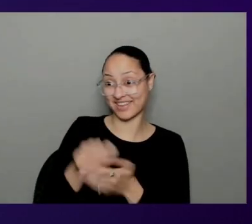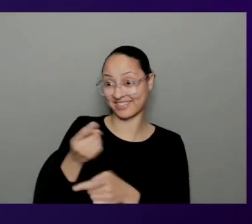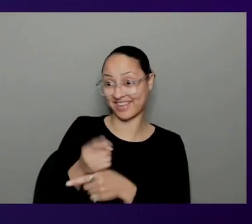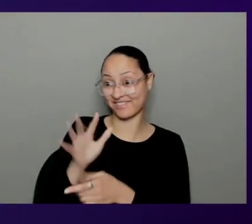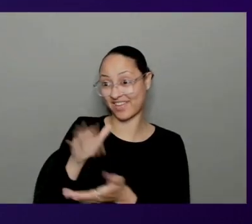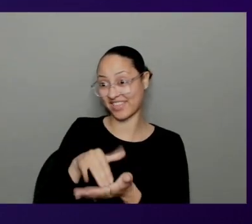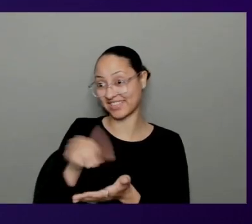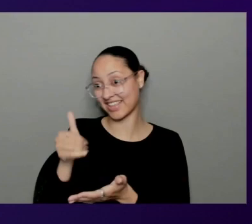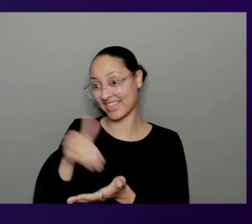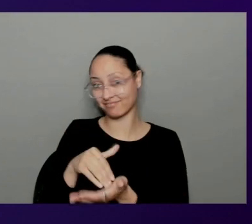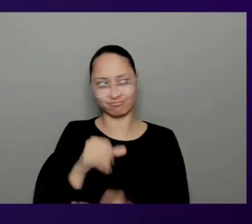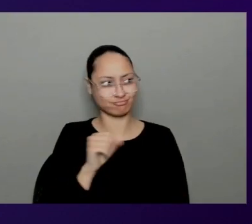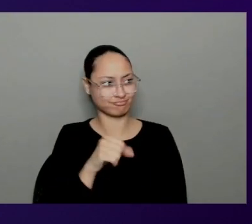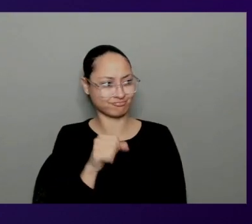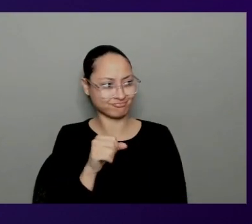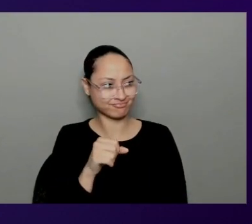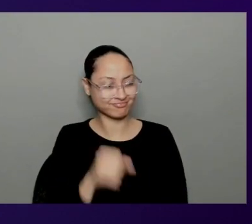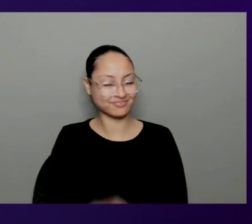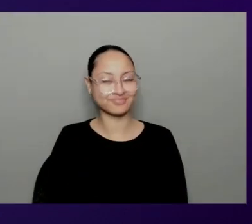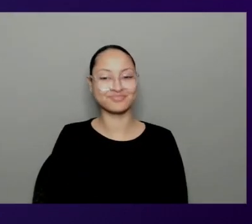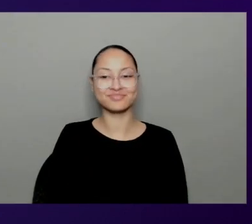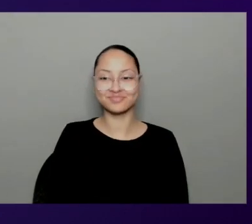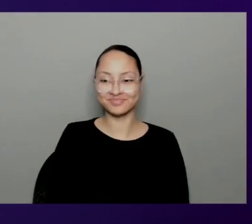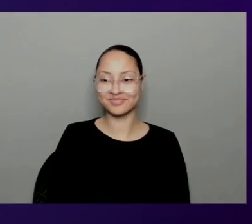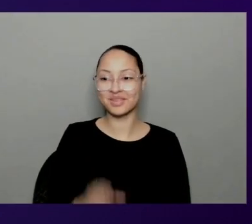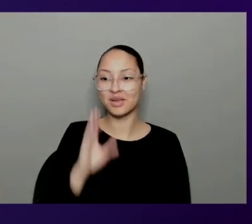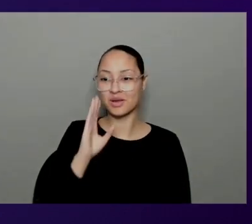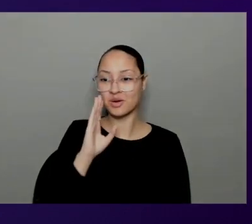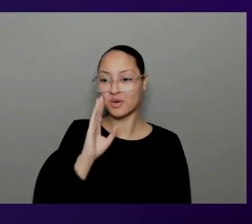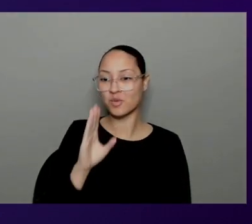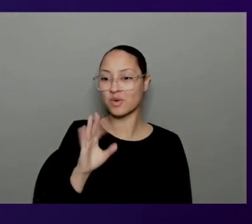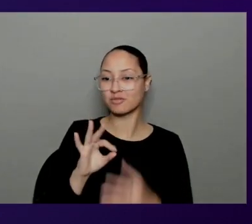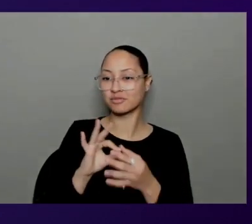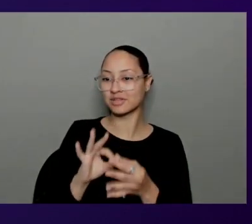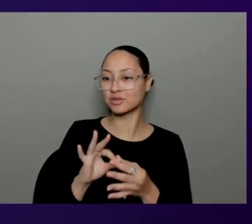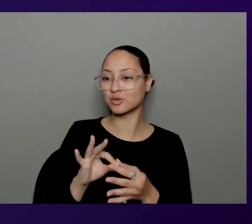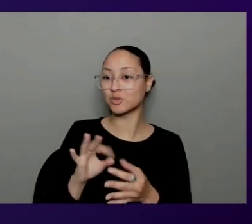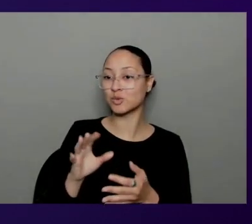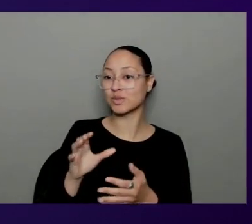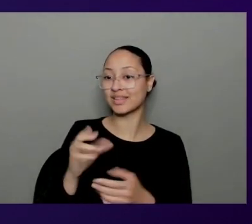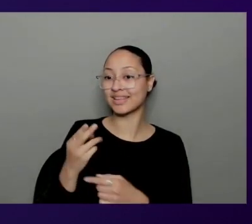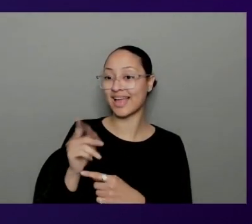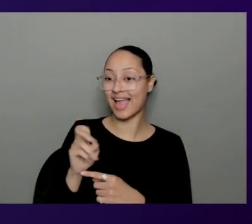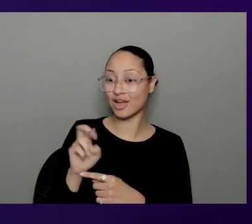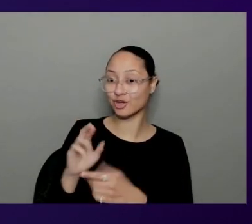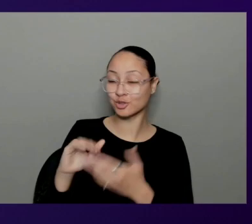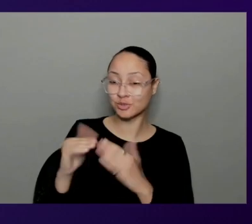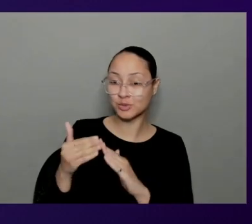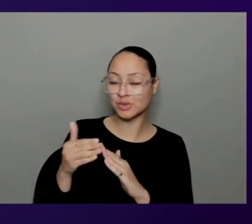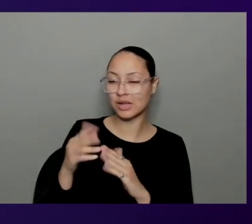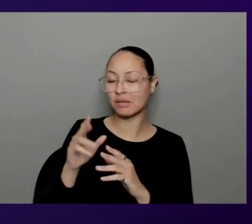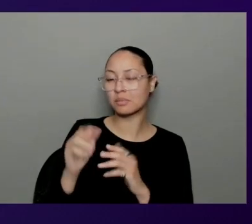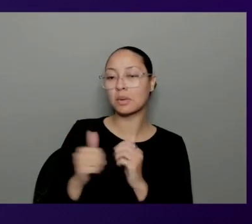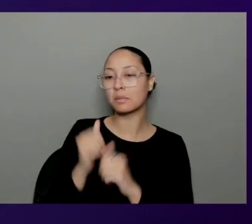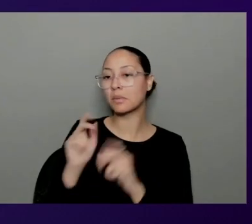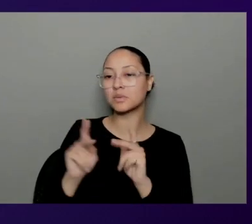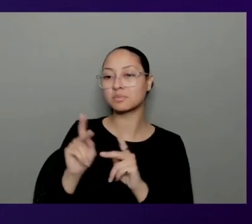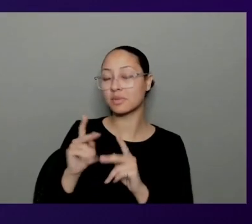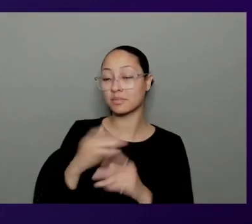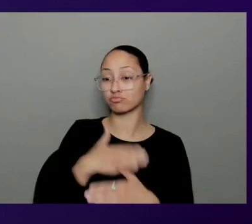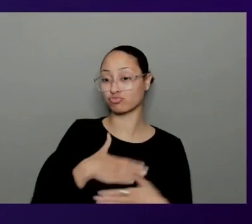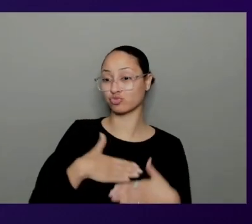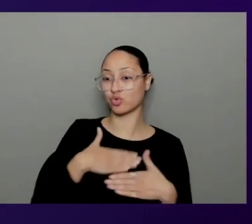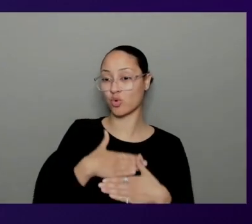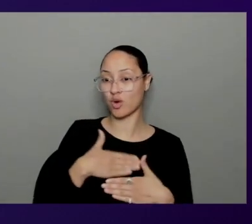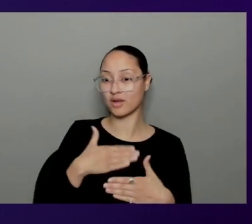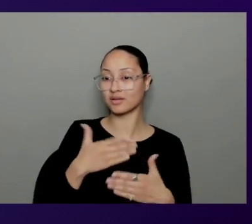budding startup community, indie hacker community. A lot of folks like this as a beginner way to get started into sort of profiting for